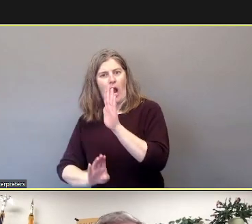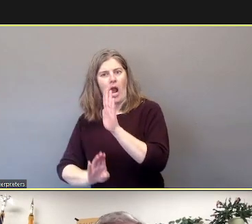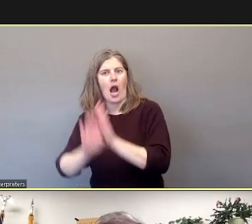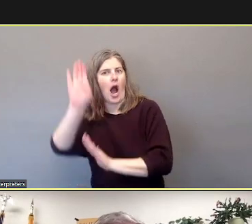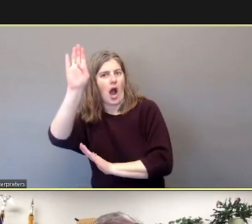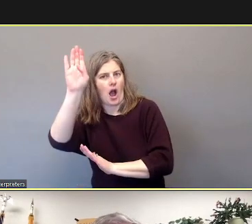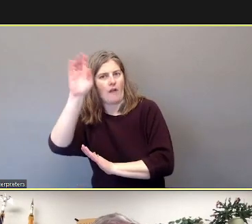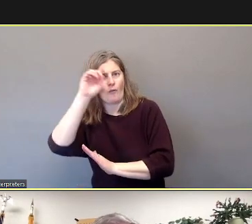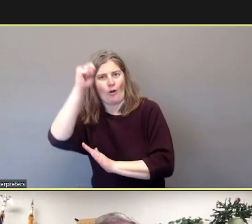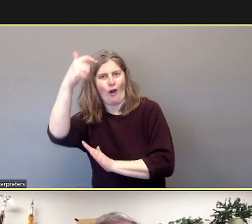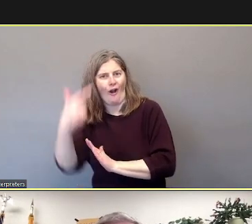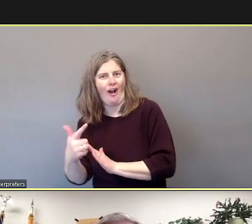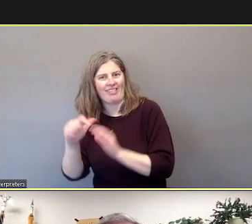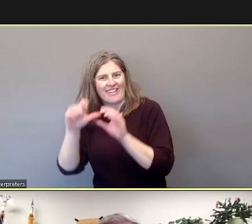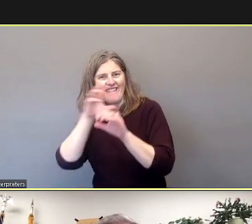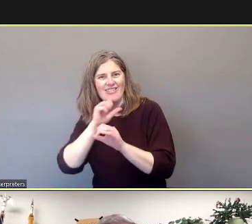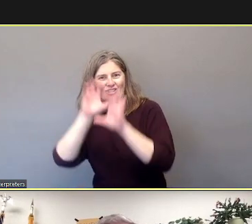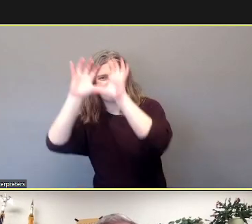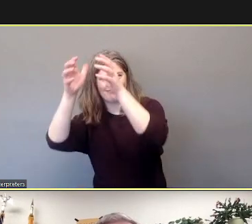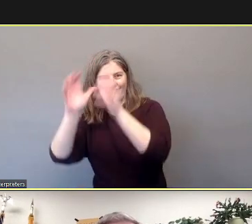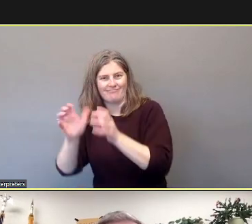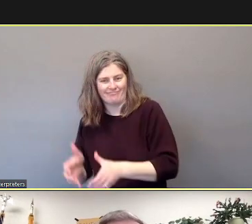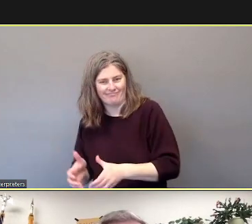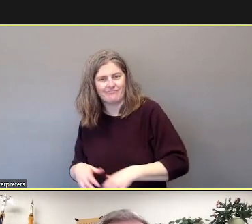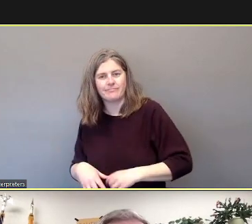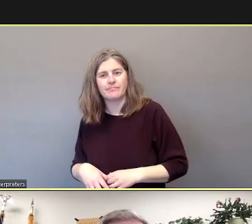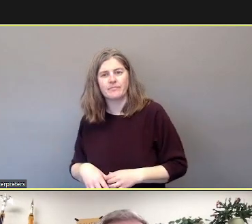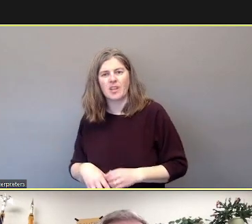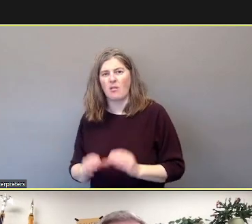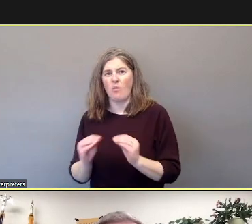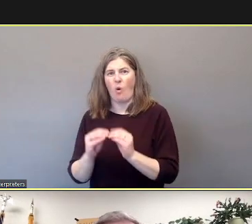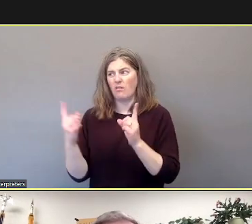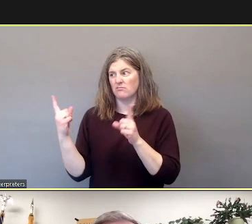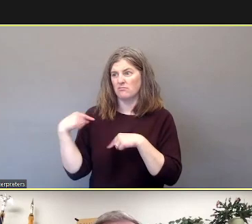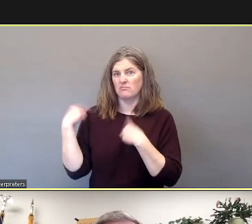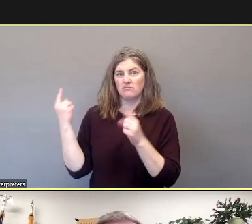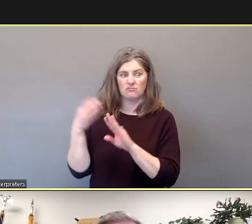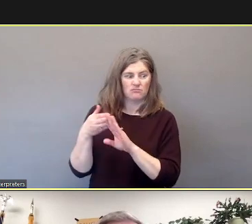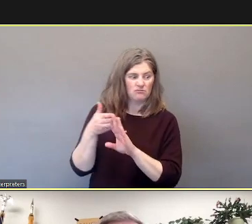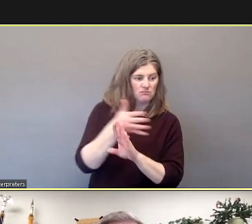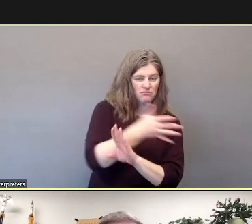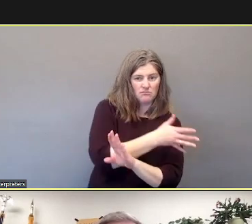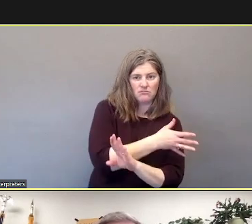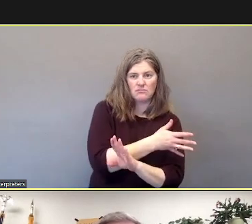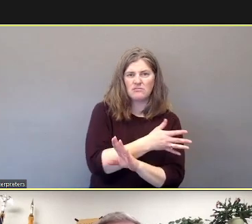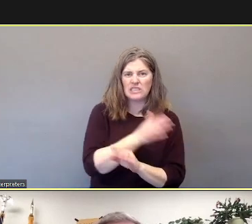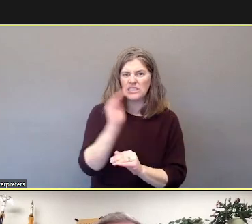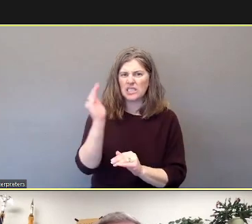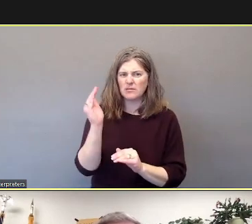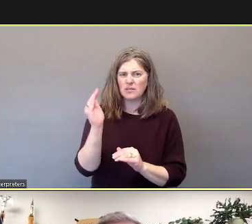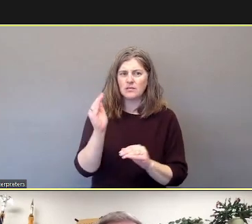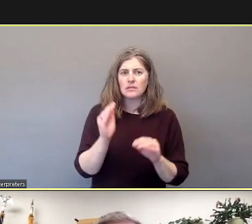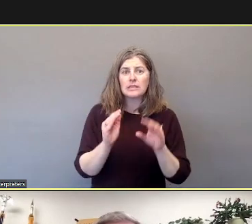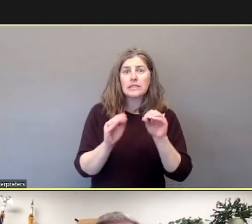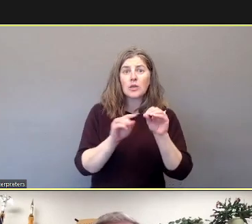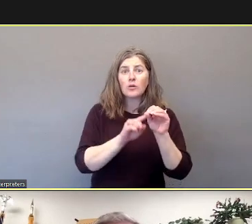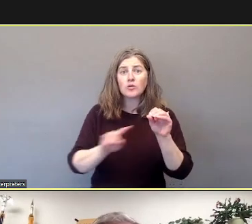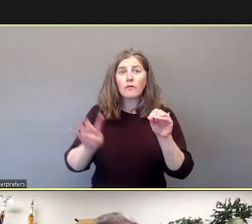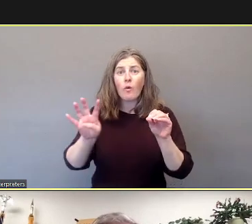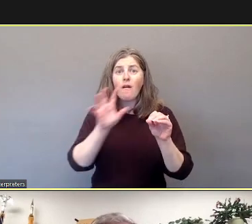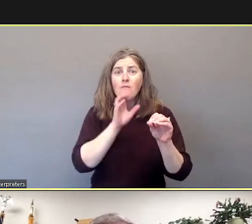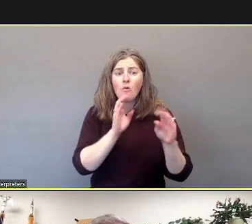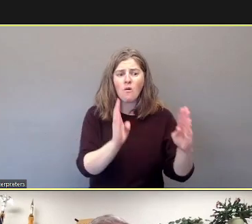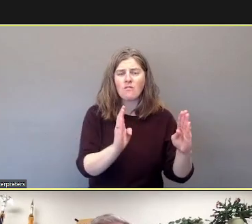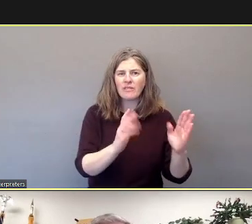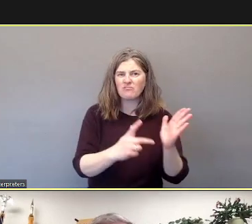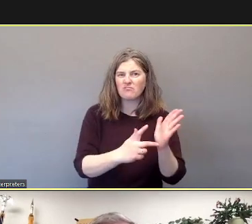of cases, and more than we've ever seen by a factor of about 3 in 0 to 4-year-olds. And we'll talk a little bit